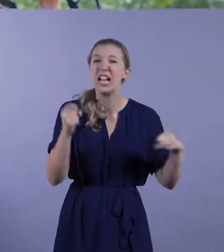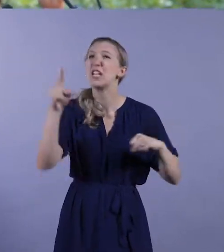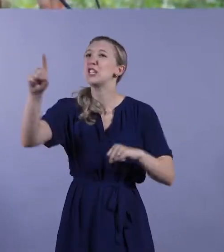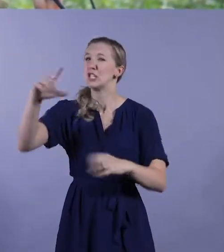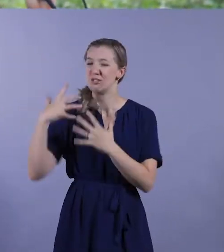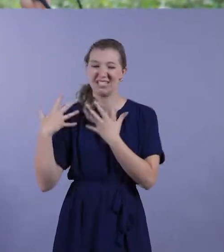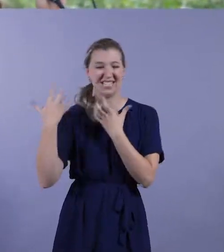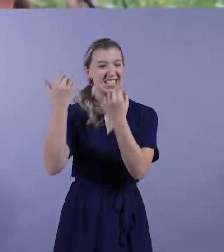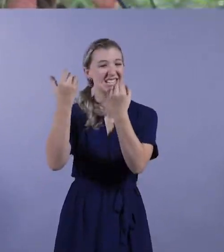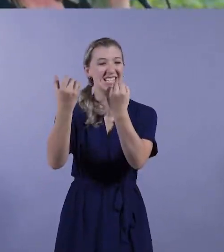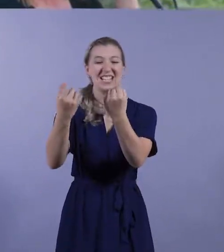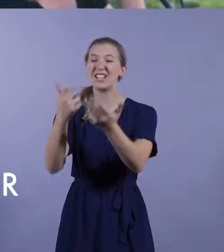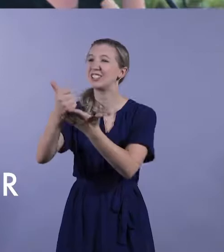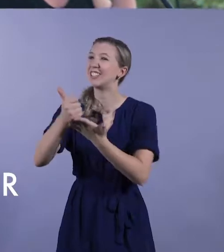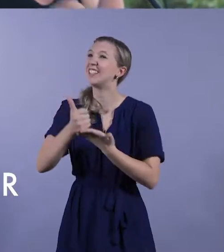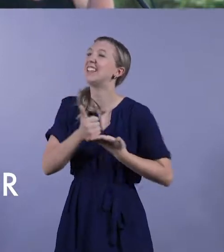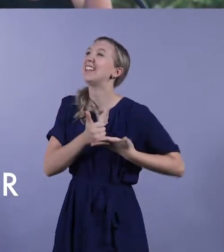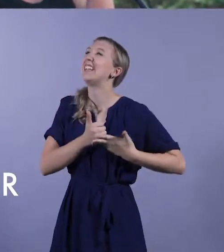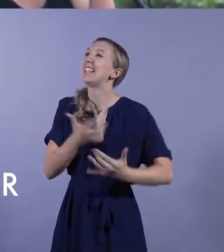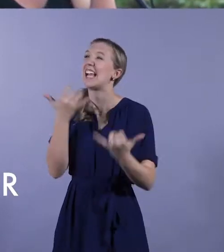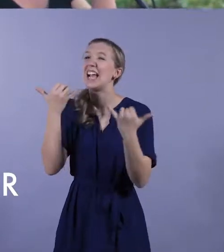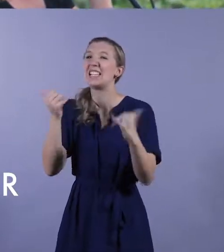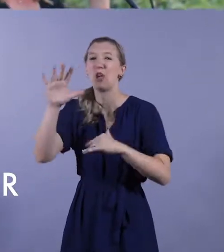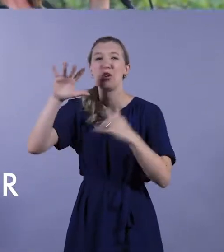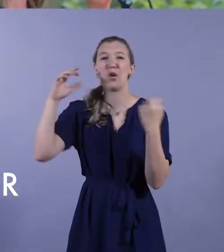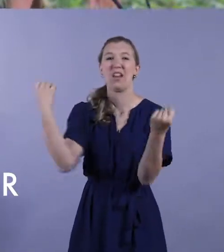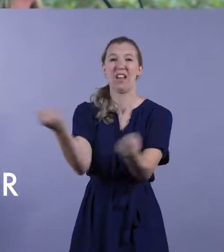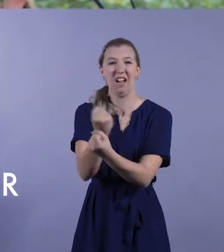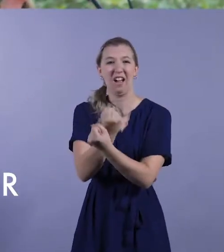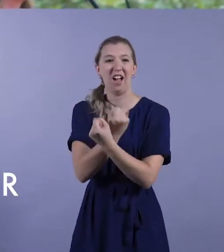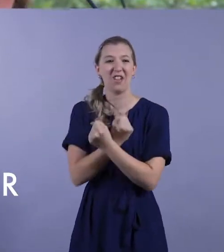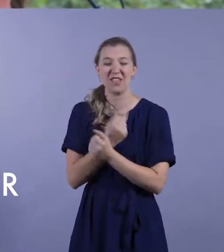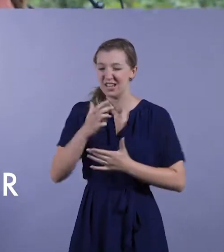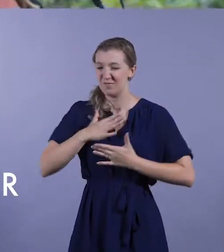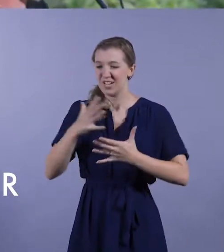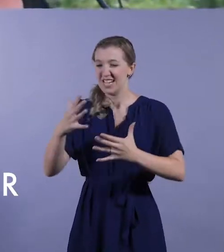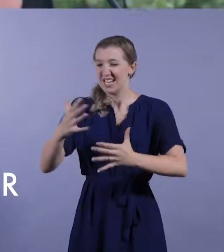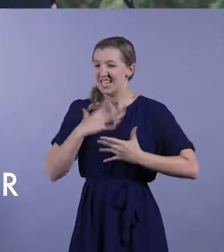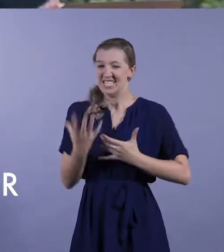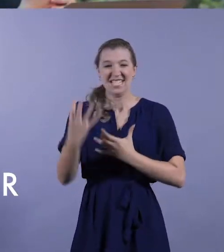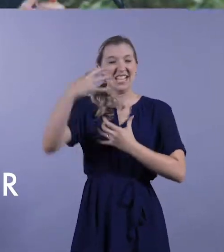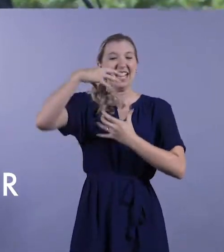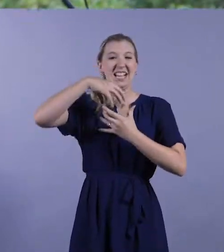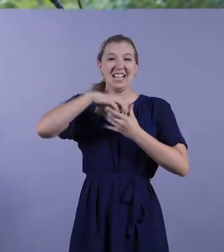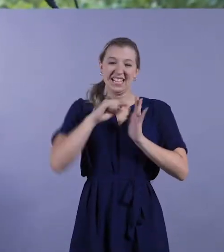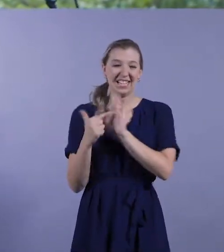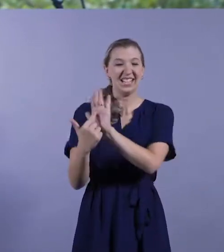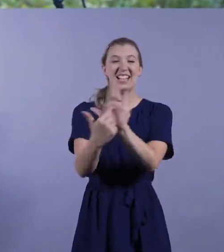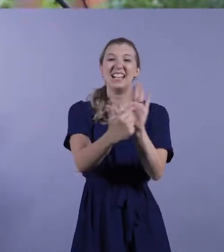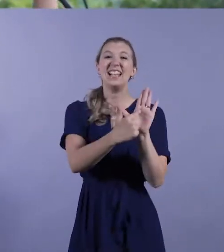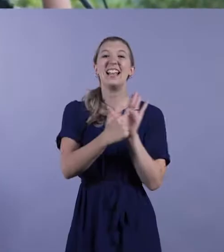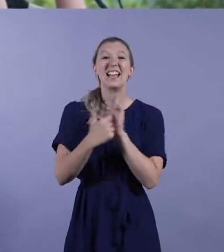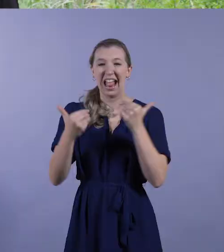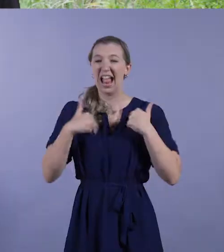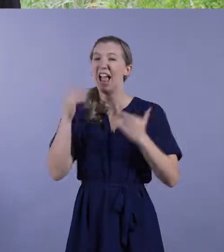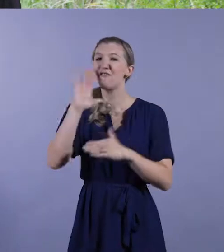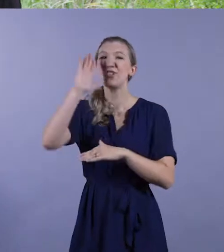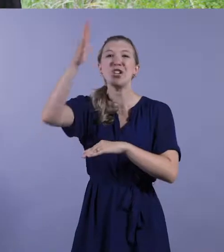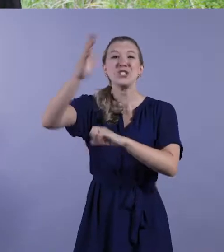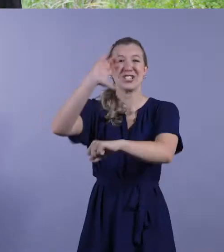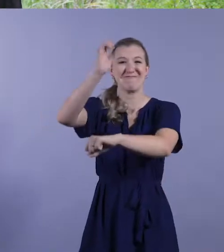broken, you were my healing. Now your love is the air I'm breathing. I have